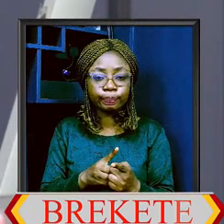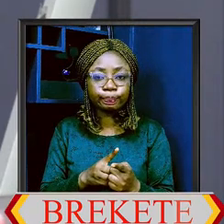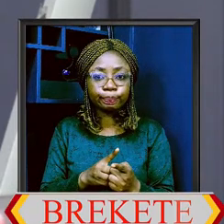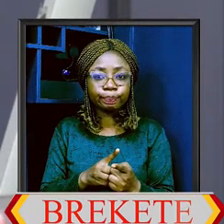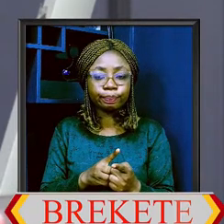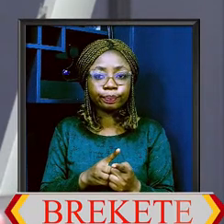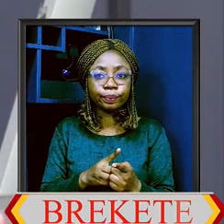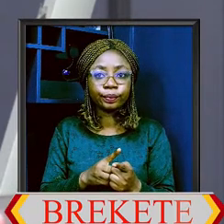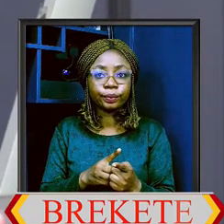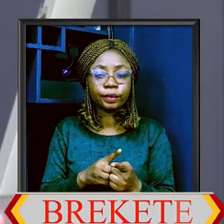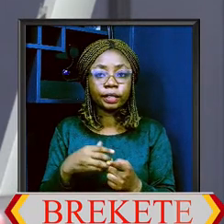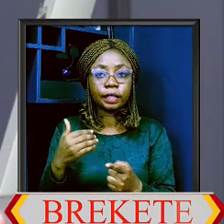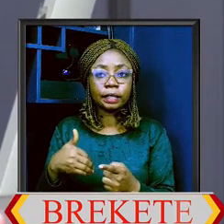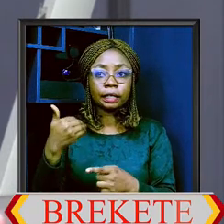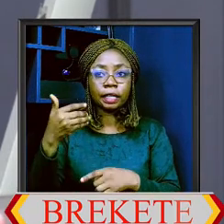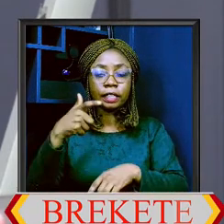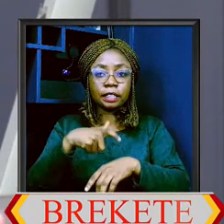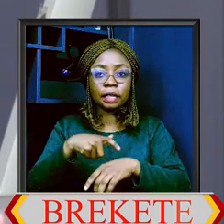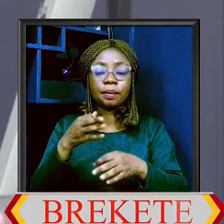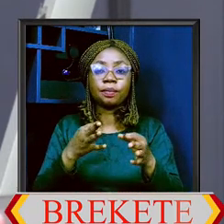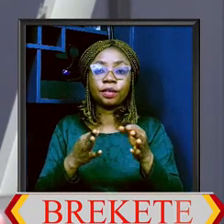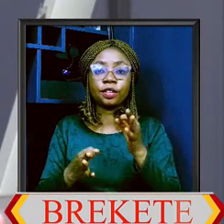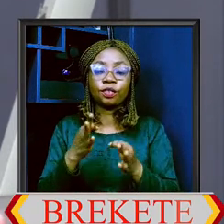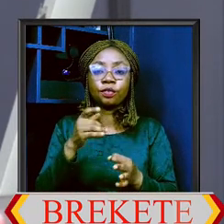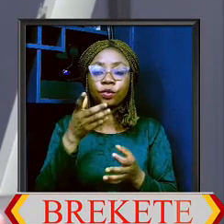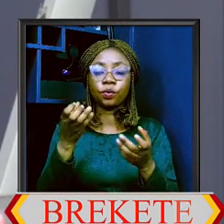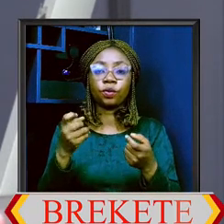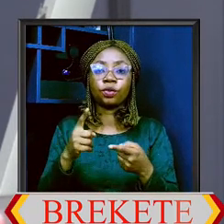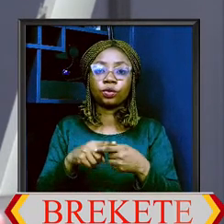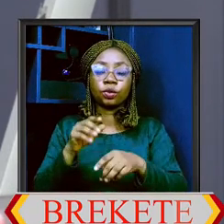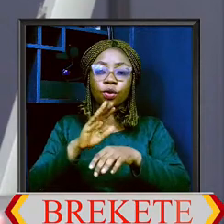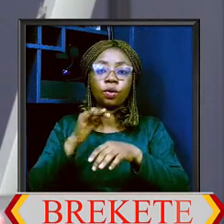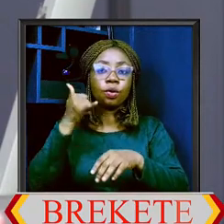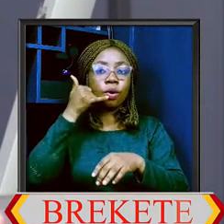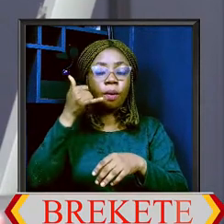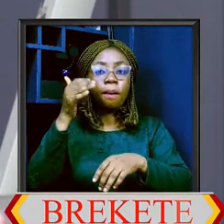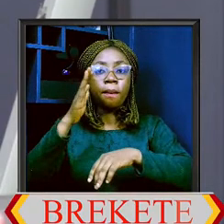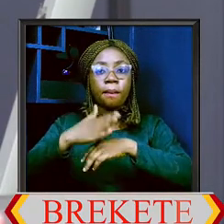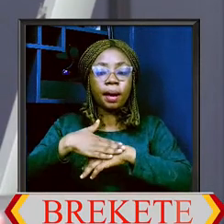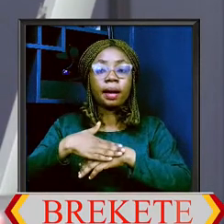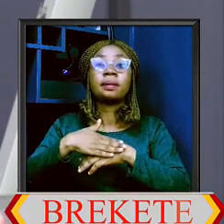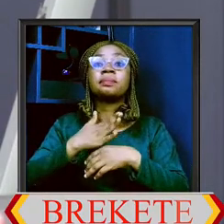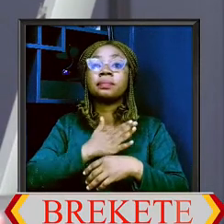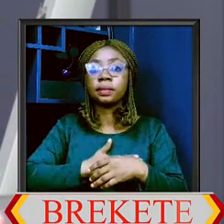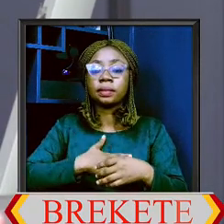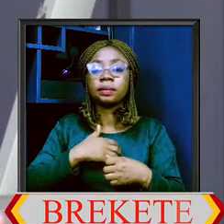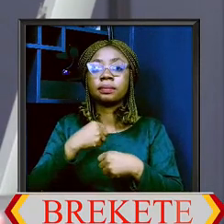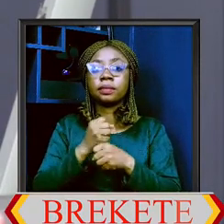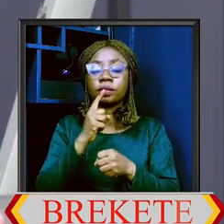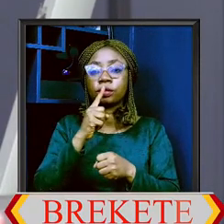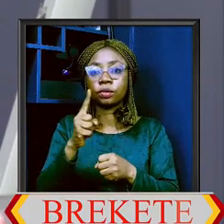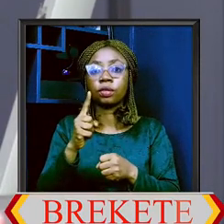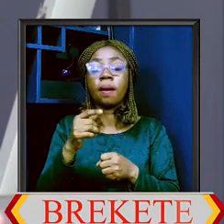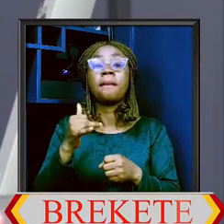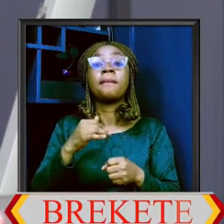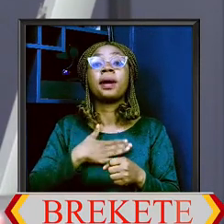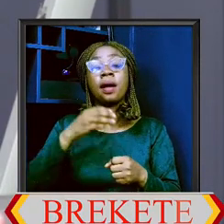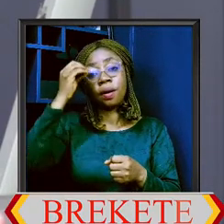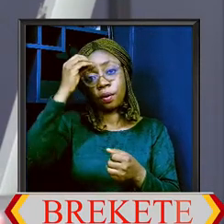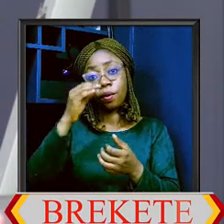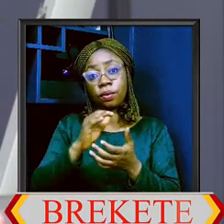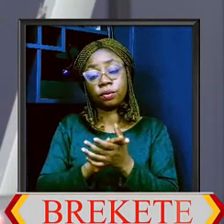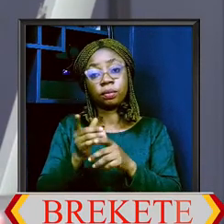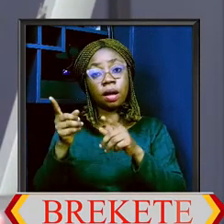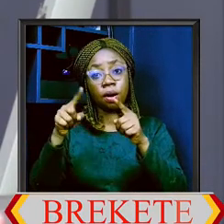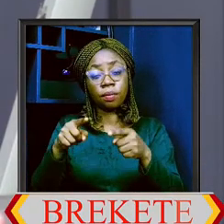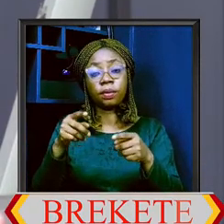Madame next time if you want call back make you and your husband my husband come to that place and the person that handled